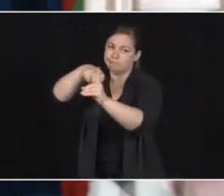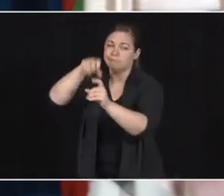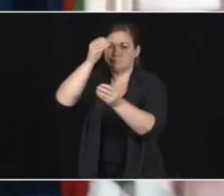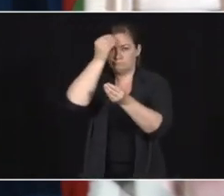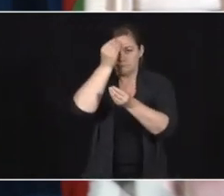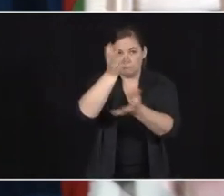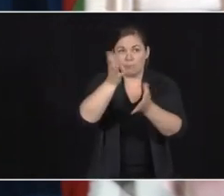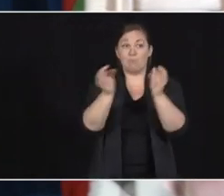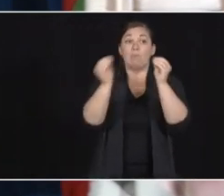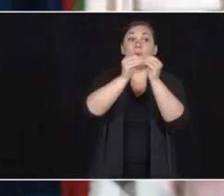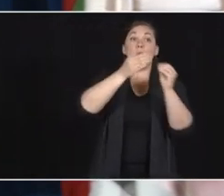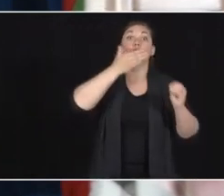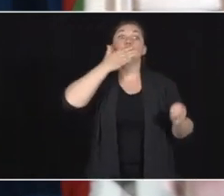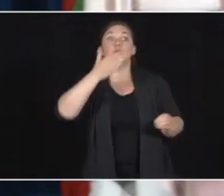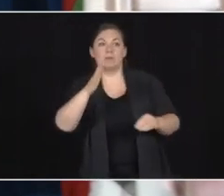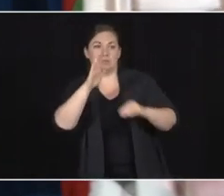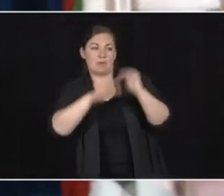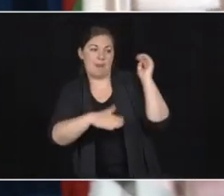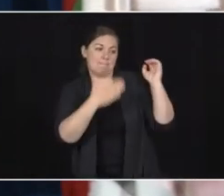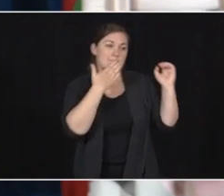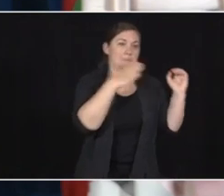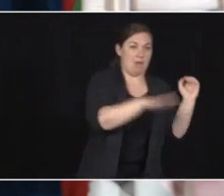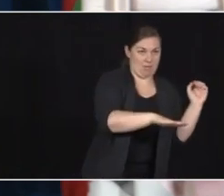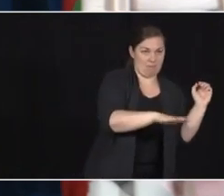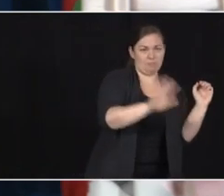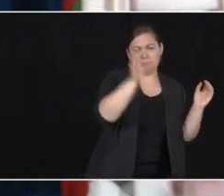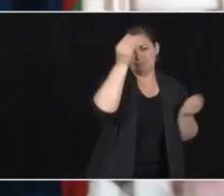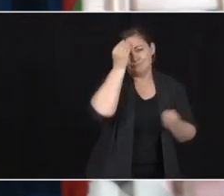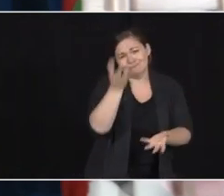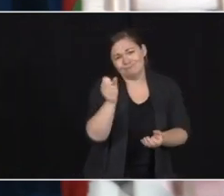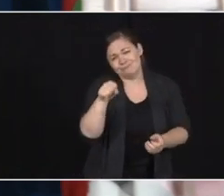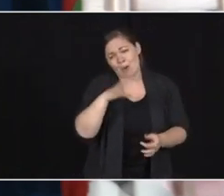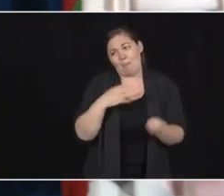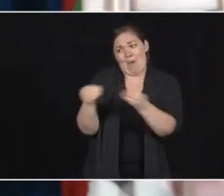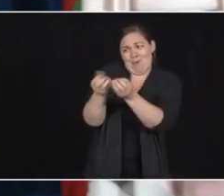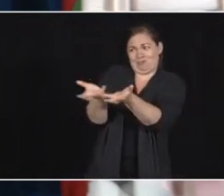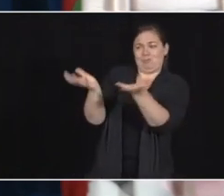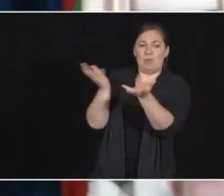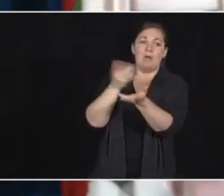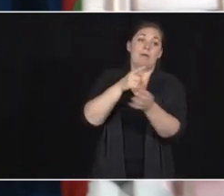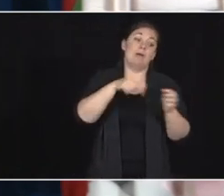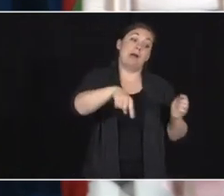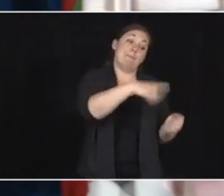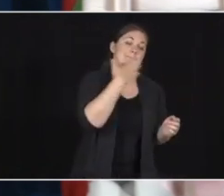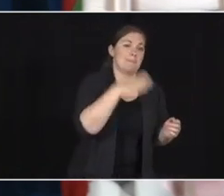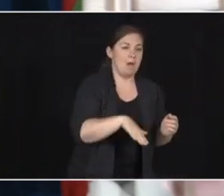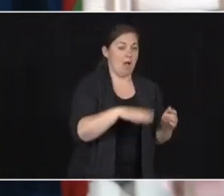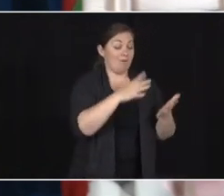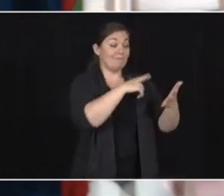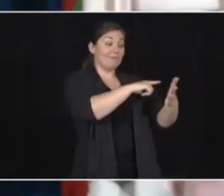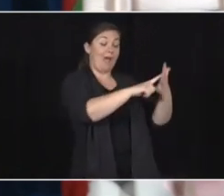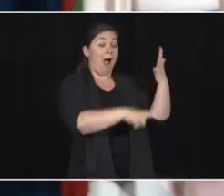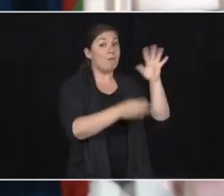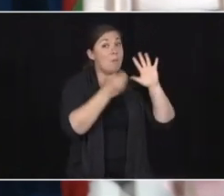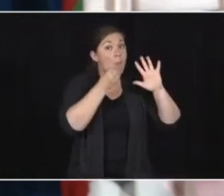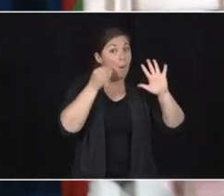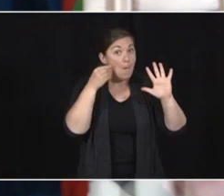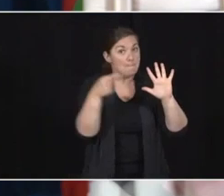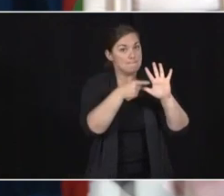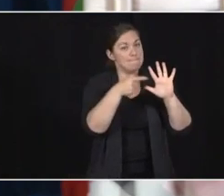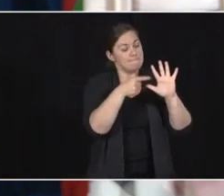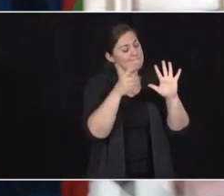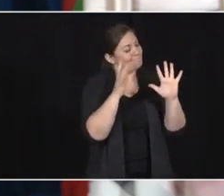than there are bad actors, but it's been pretty apparent that those five homes, it was terrible,